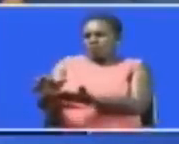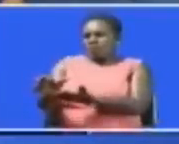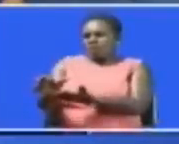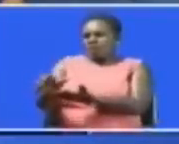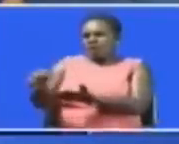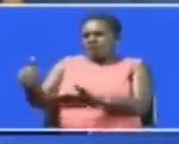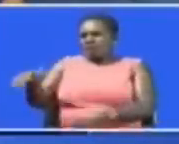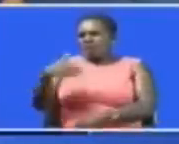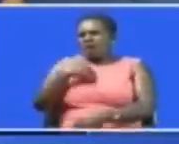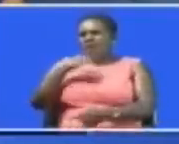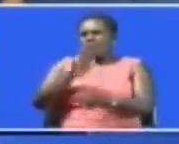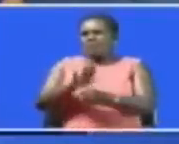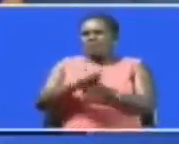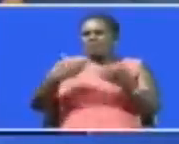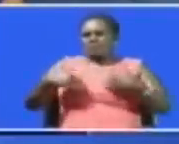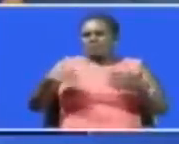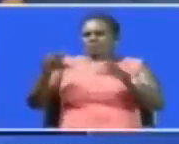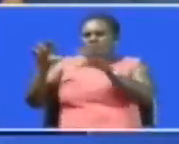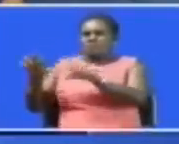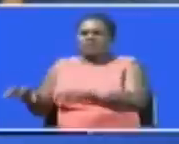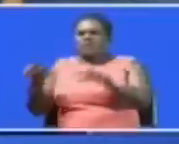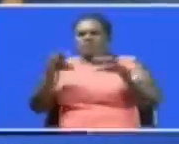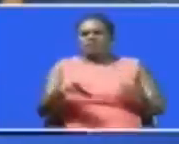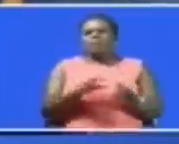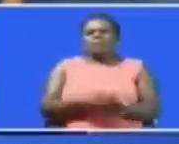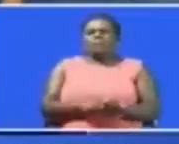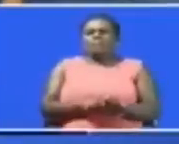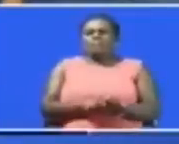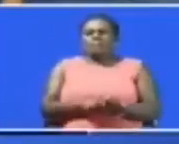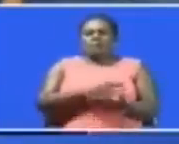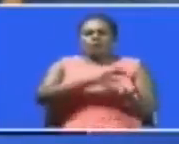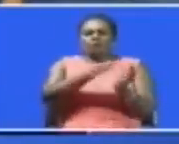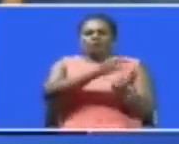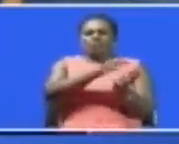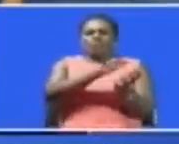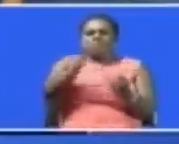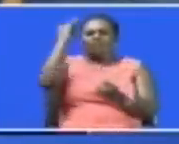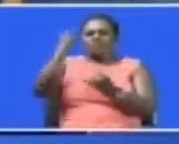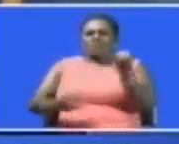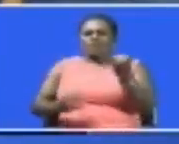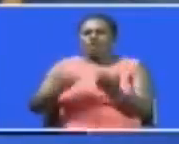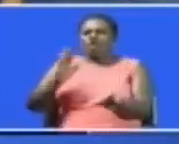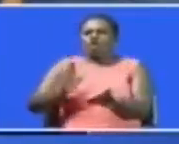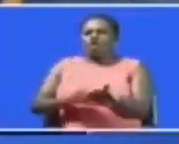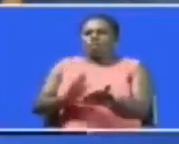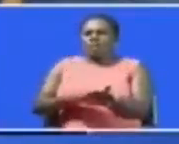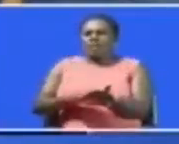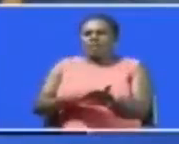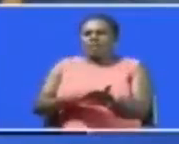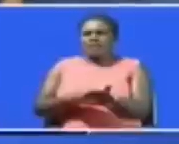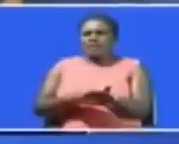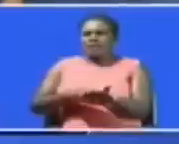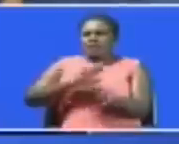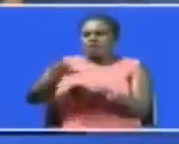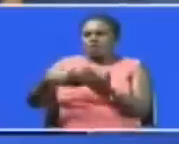the areas which have got a lot of people also suffer some disability. Murkomen, your final word is you also comment the